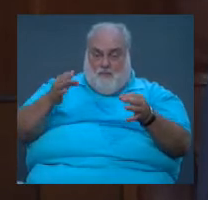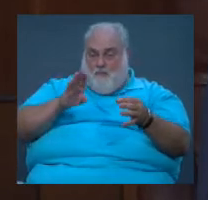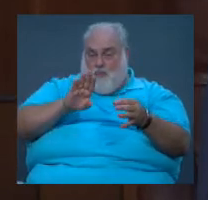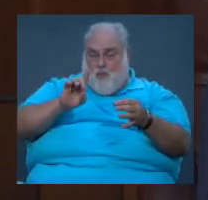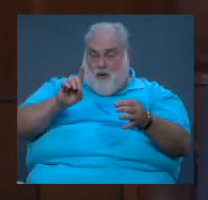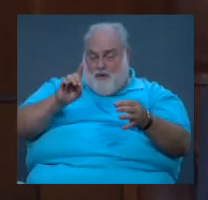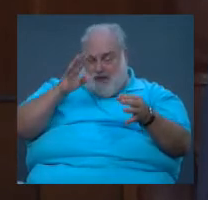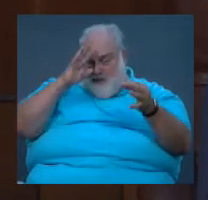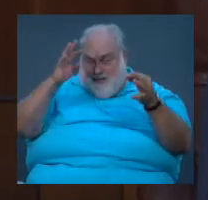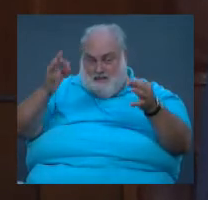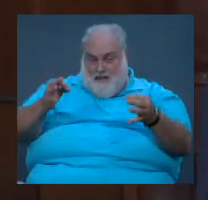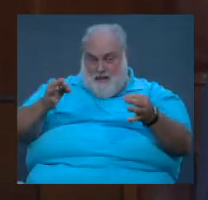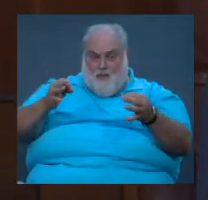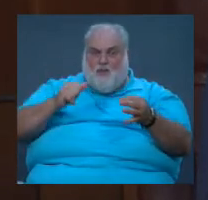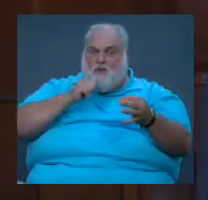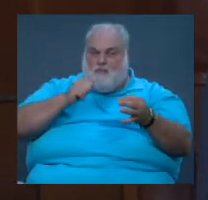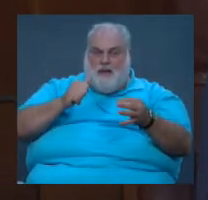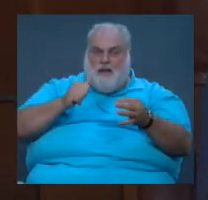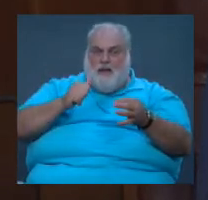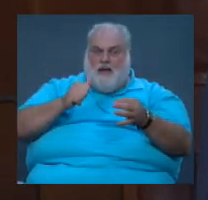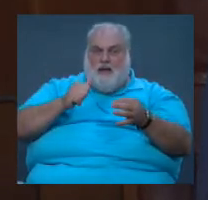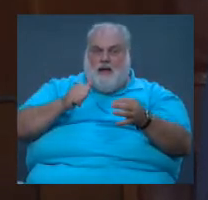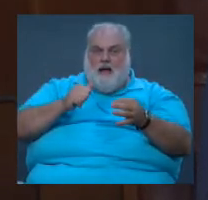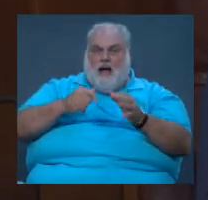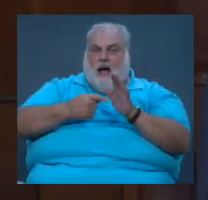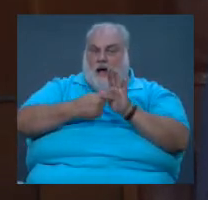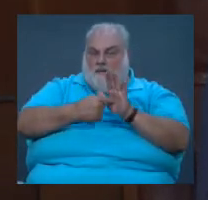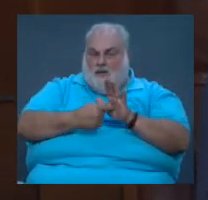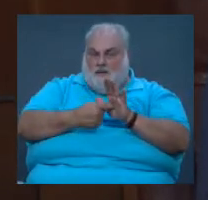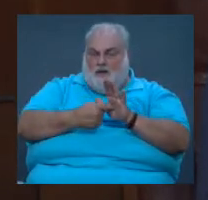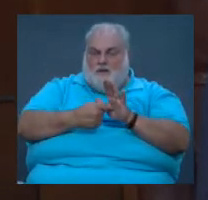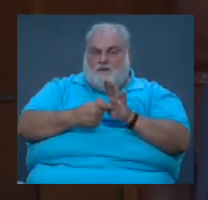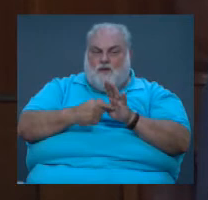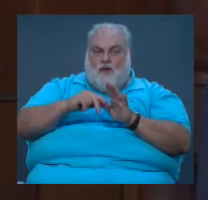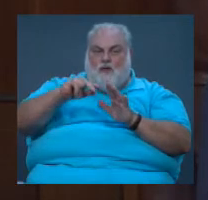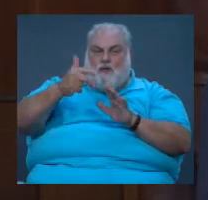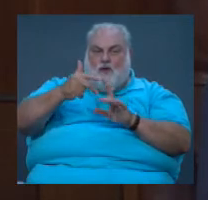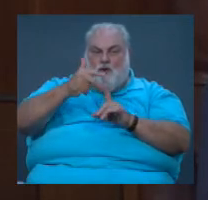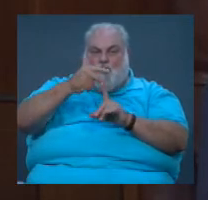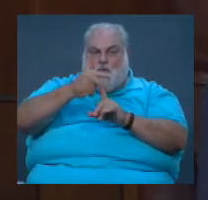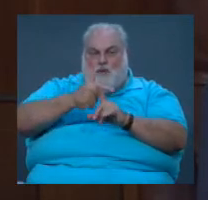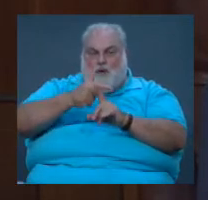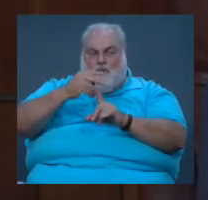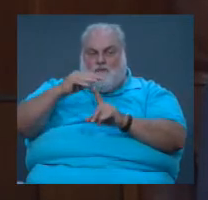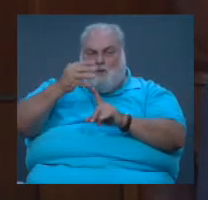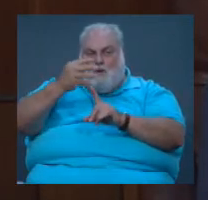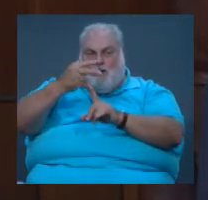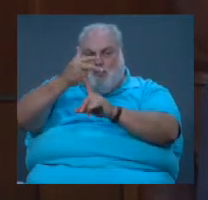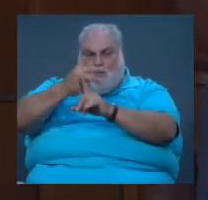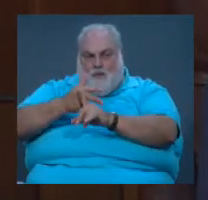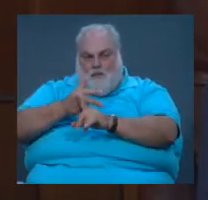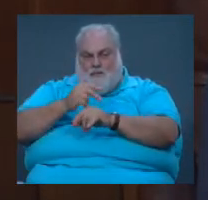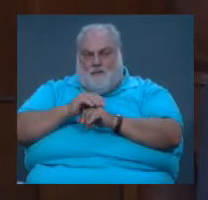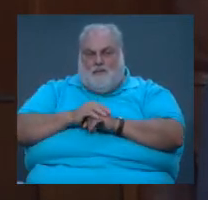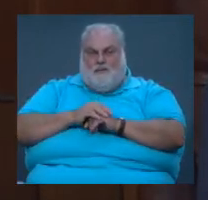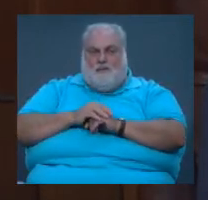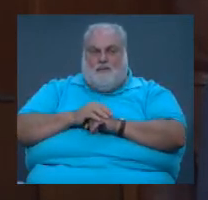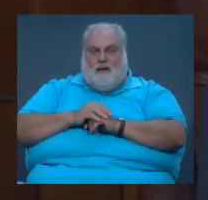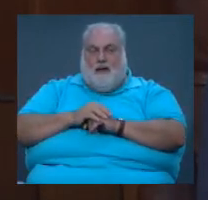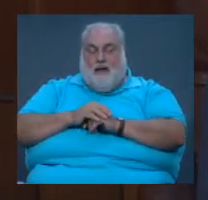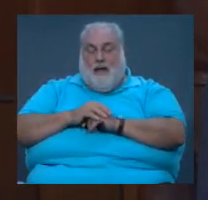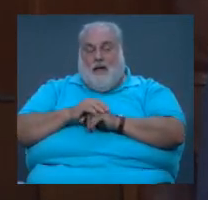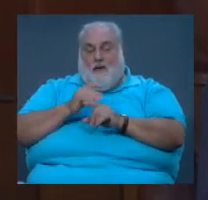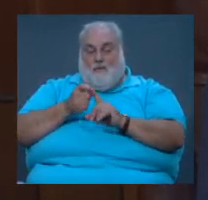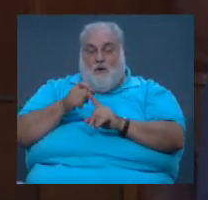budget amendment process won't be realized into quarter 3 and quarter 4, just trying to help her understand that you won't see it there. And so out of virtue of